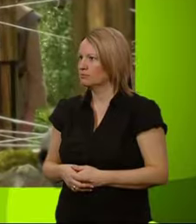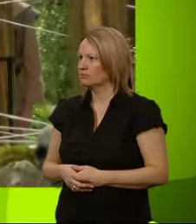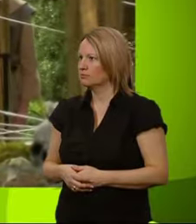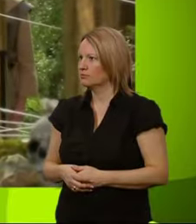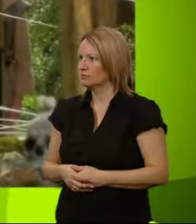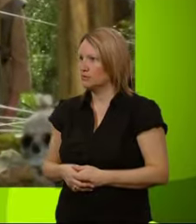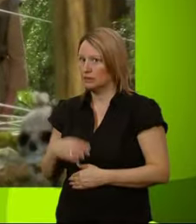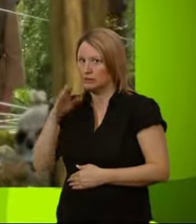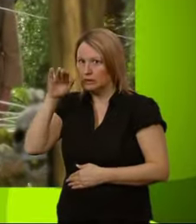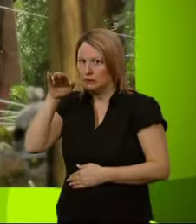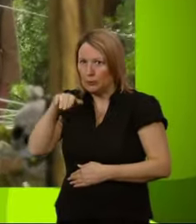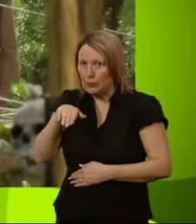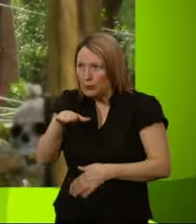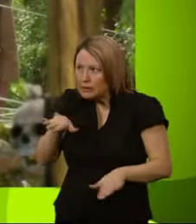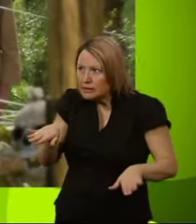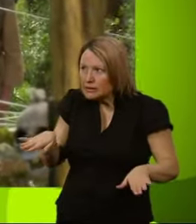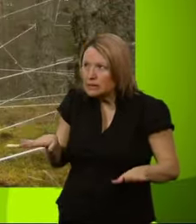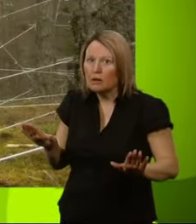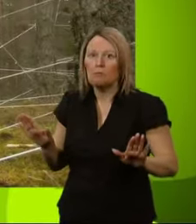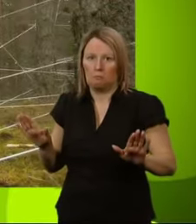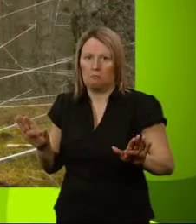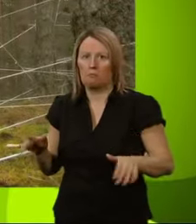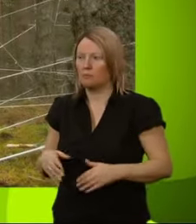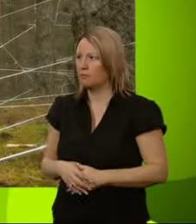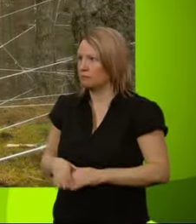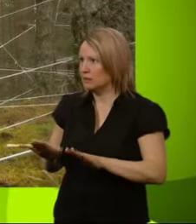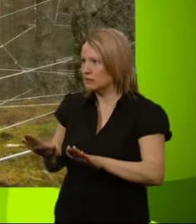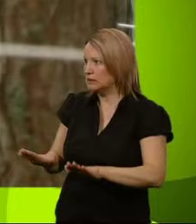Get quite low. That's it. That's it.